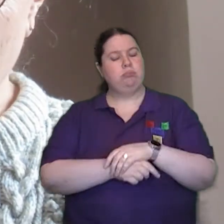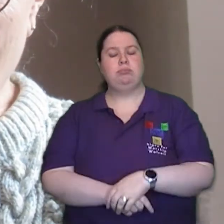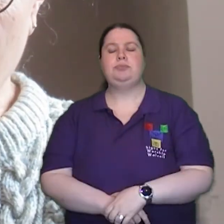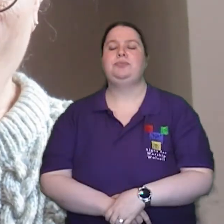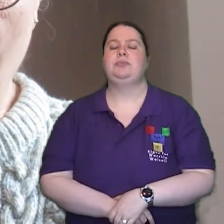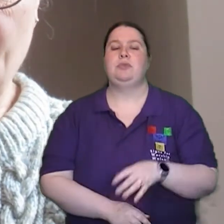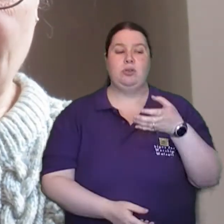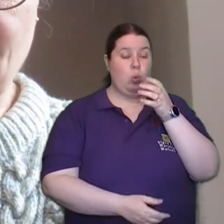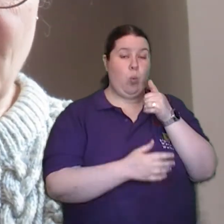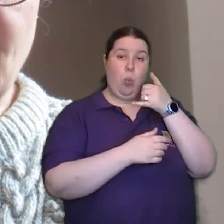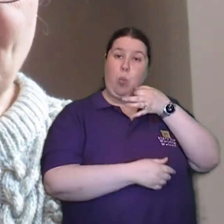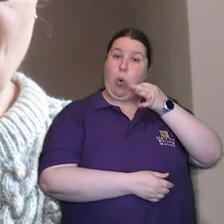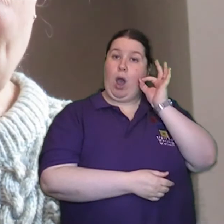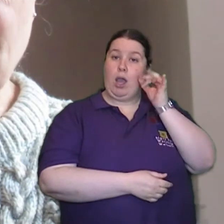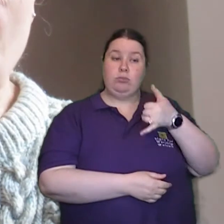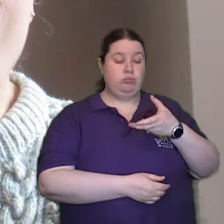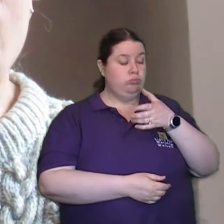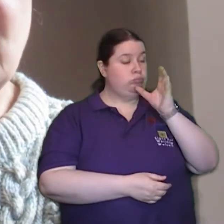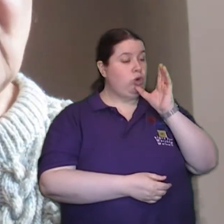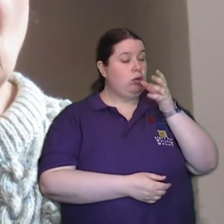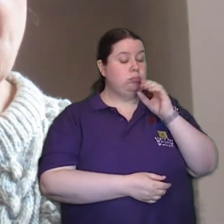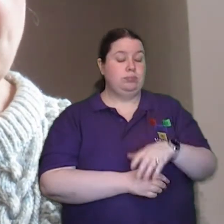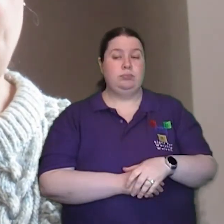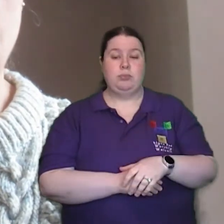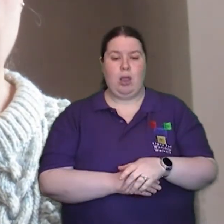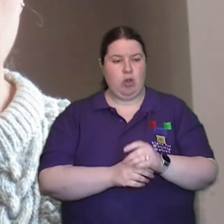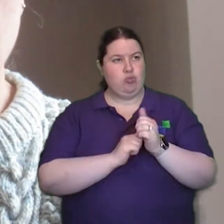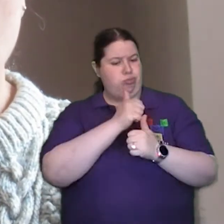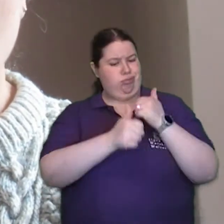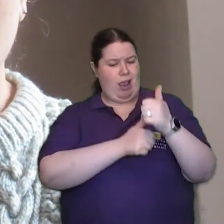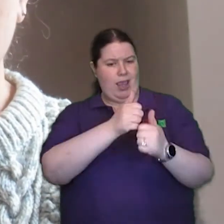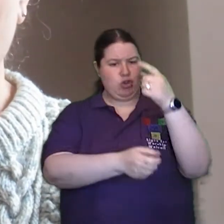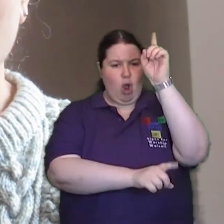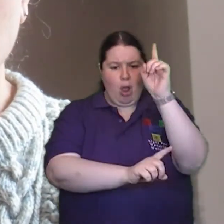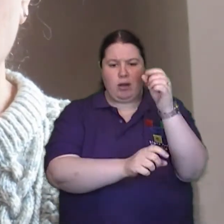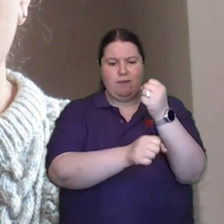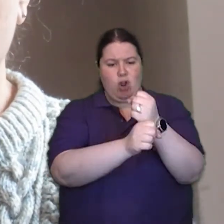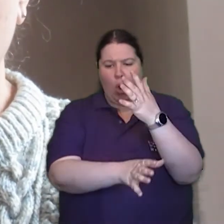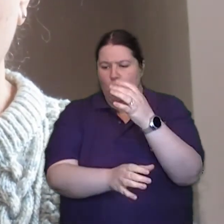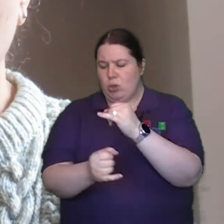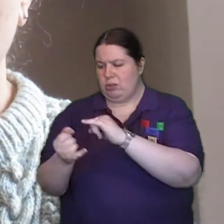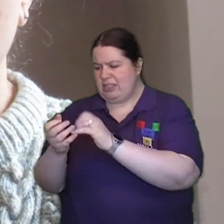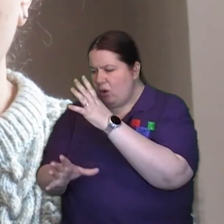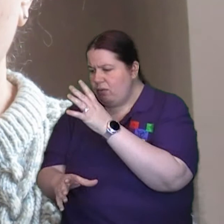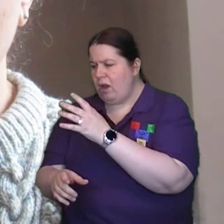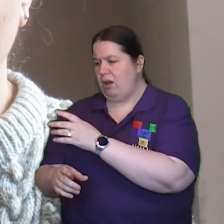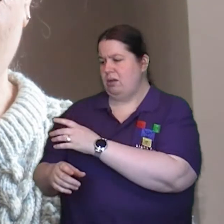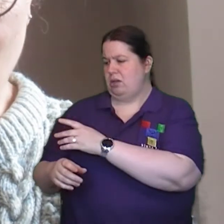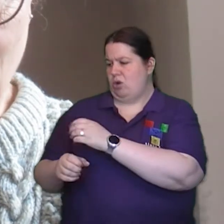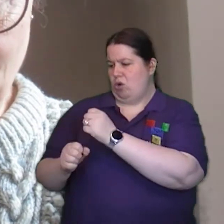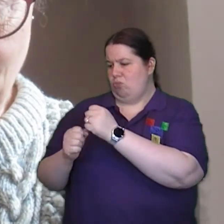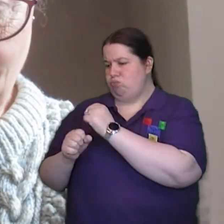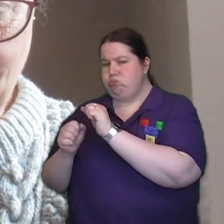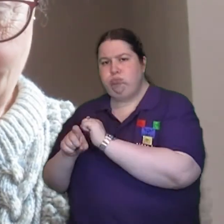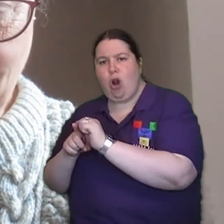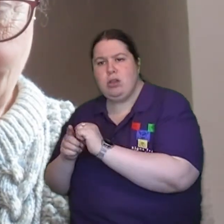As they drank the wine, they praised the gods of gold and silver, of bronze, iron, wood and